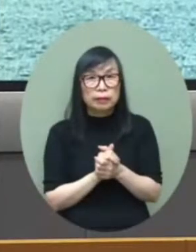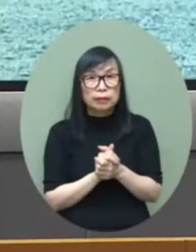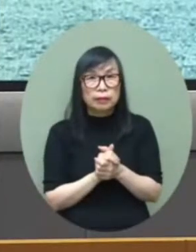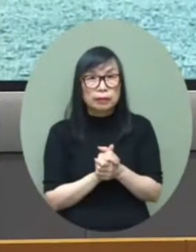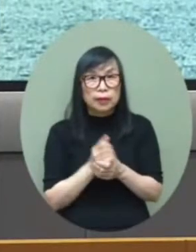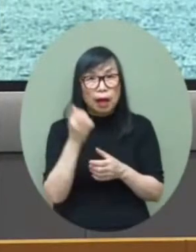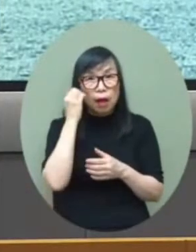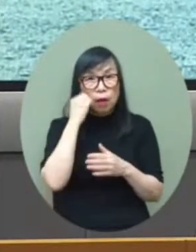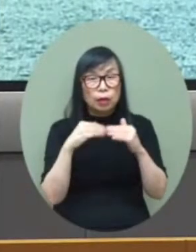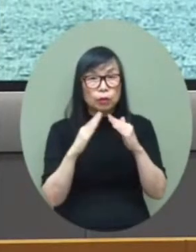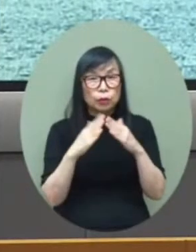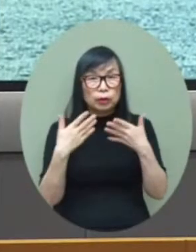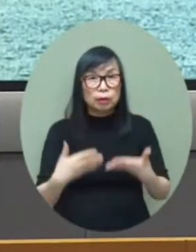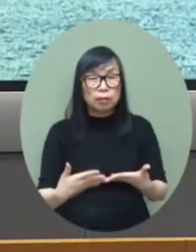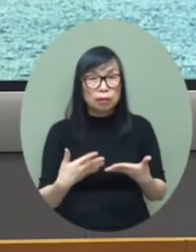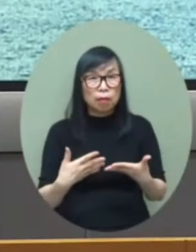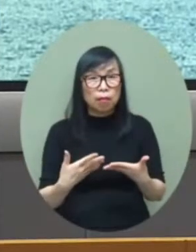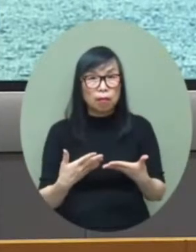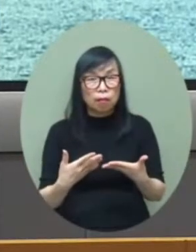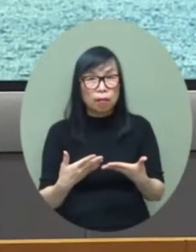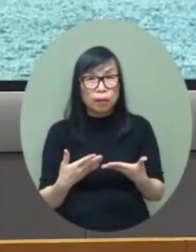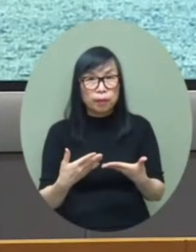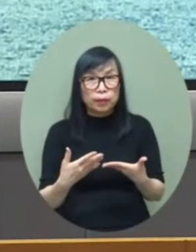cases respectively.